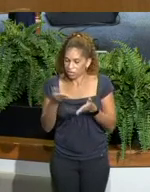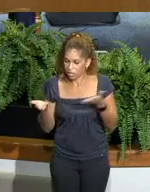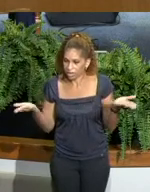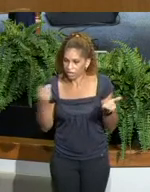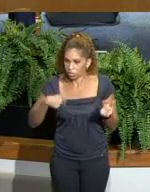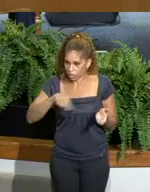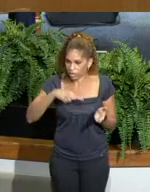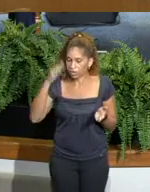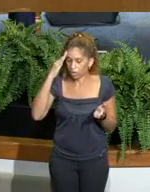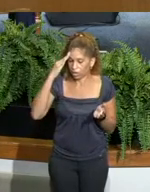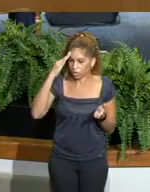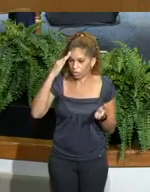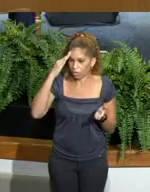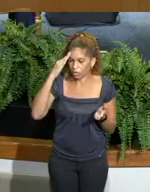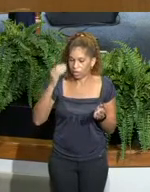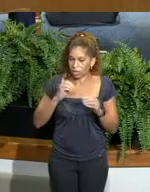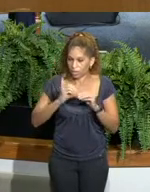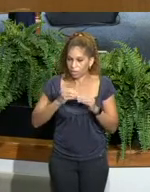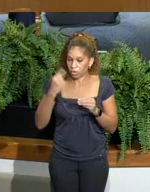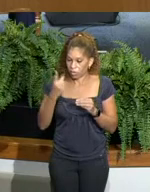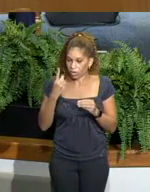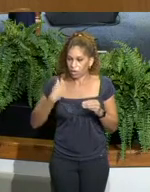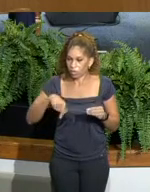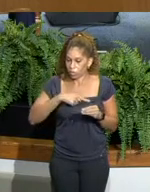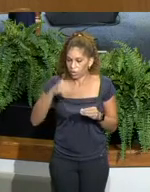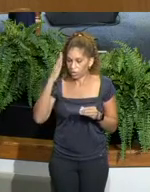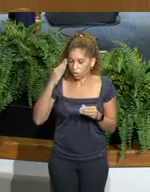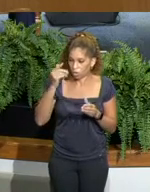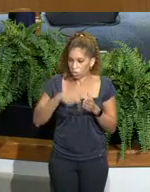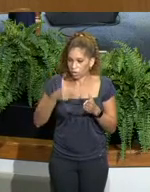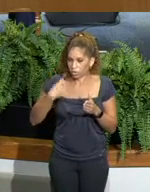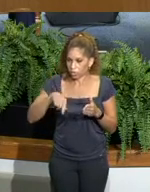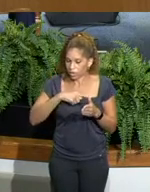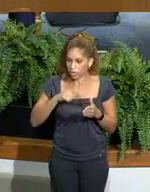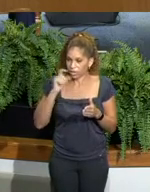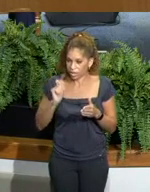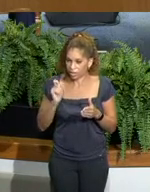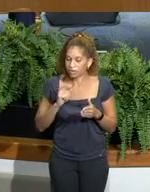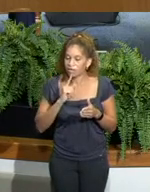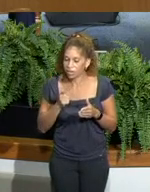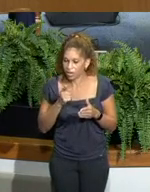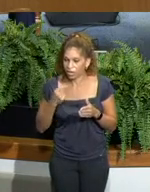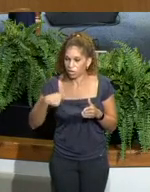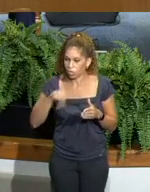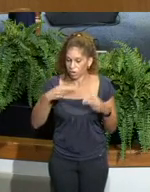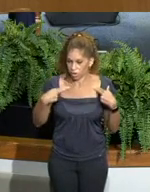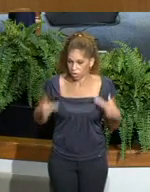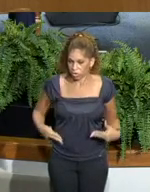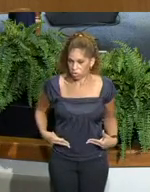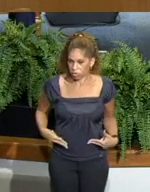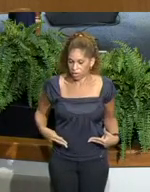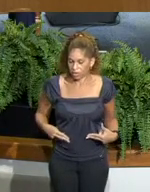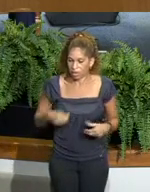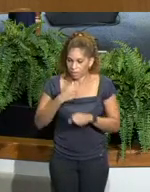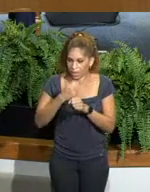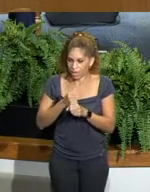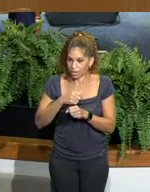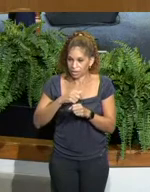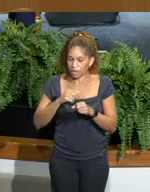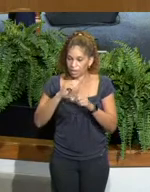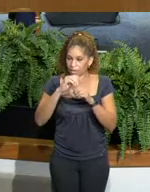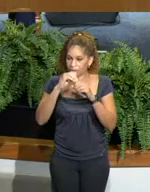while? Number one, we know what we're supposed to be. We are human beings made in the image of